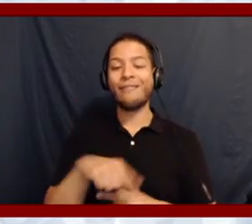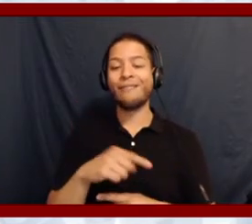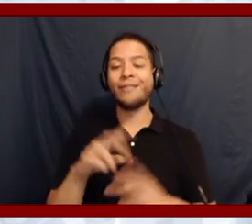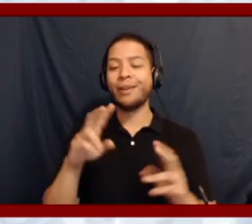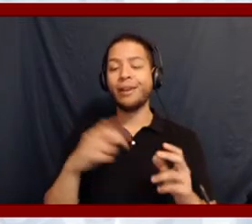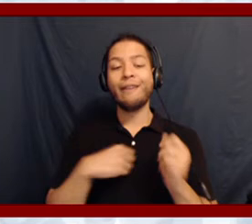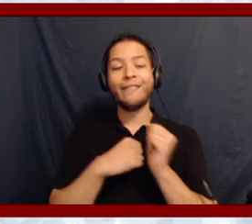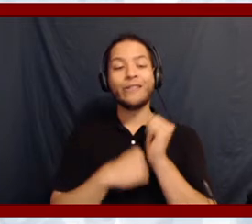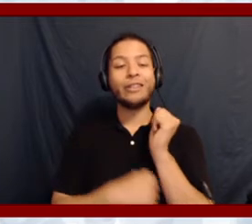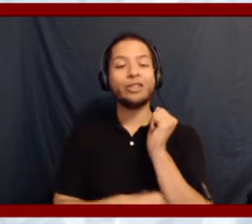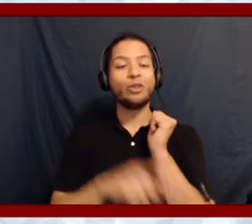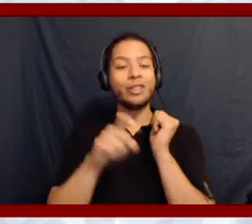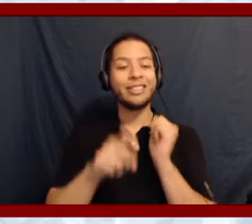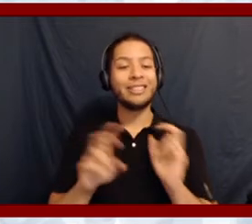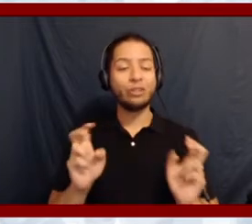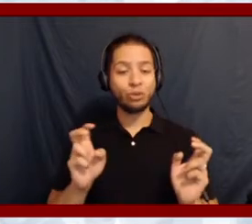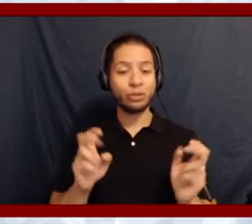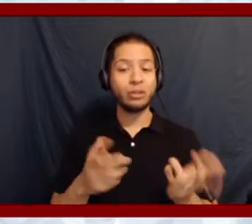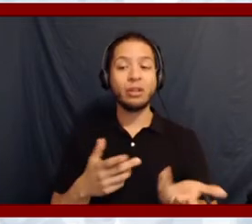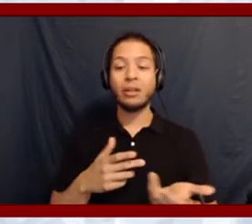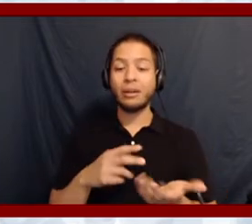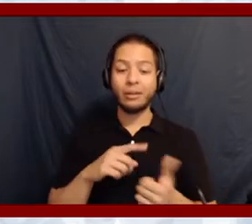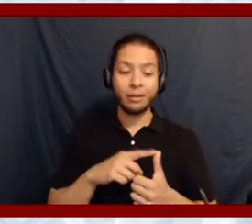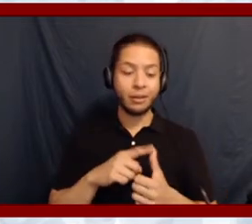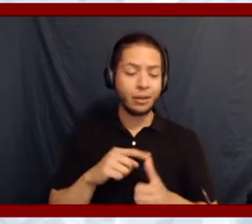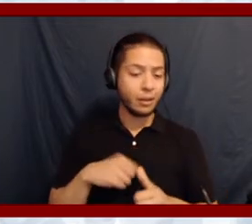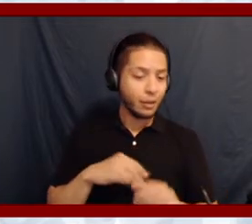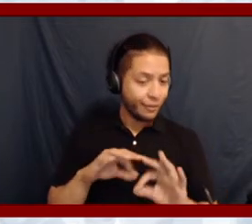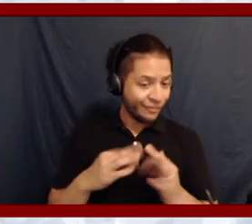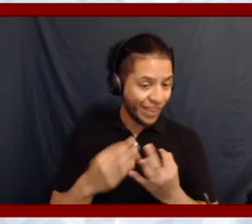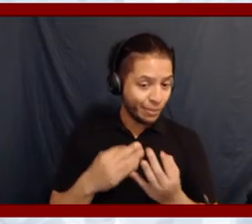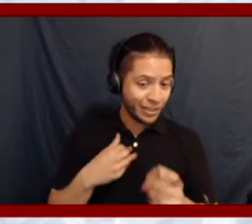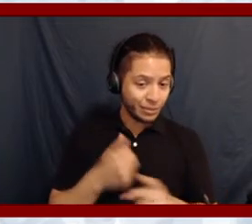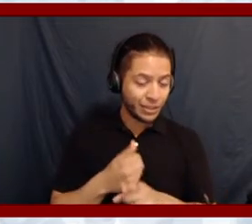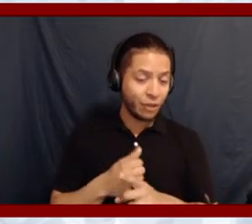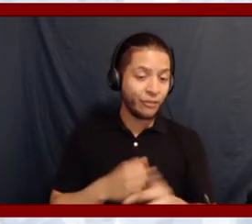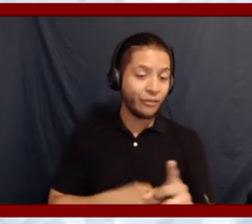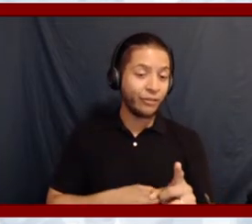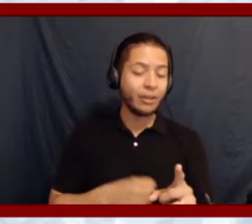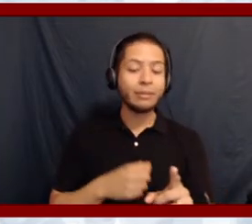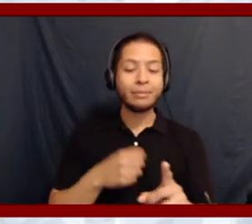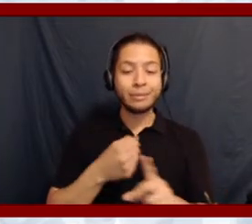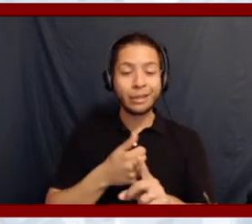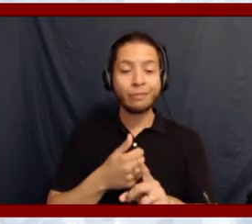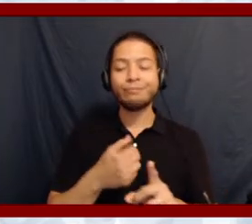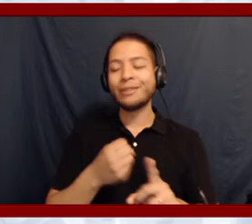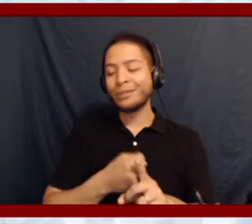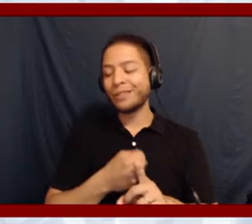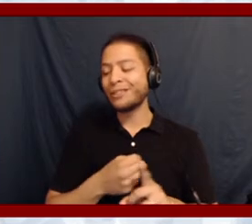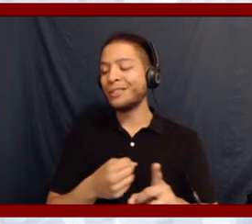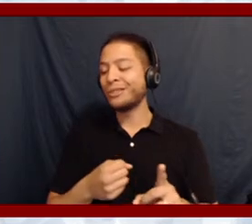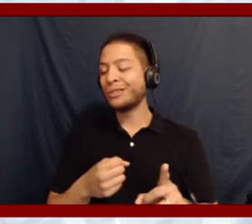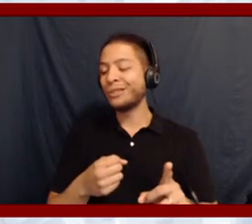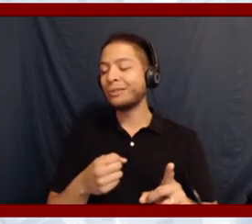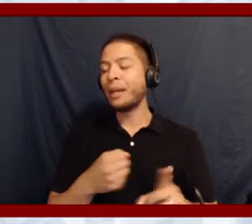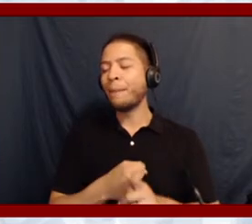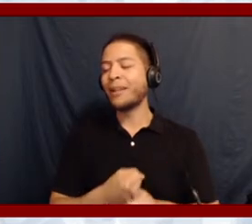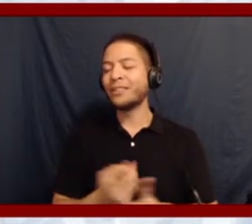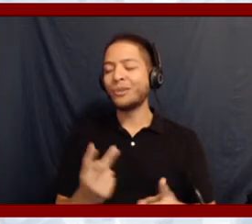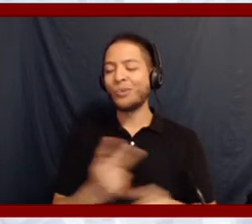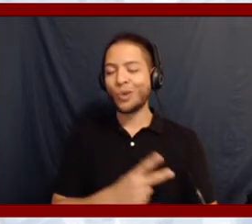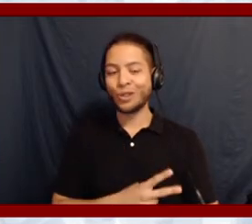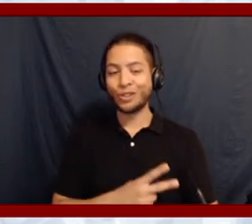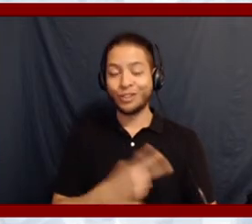as students coming from families that were more greatly impacted by the pandemic, maybe loss of life or job displacement, things like that.